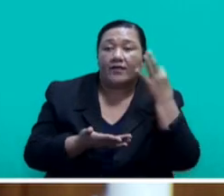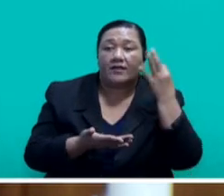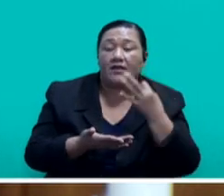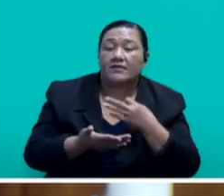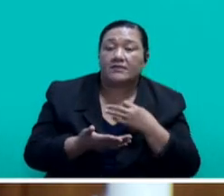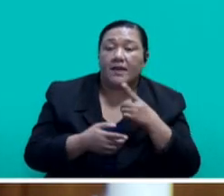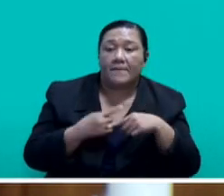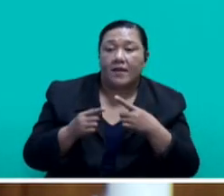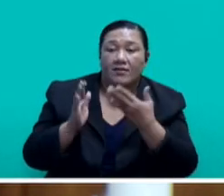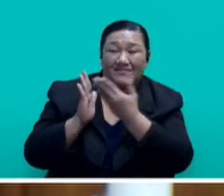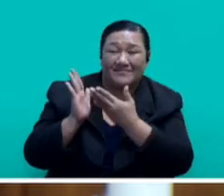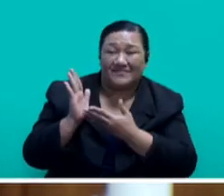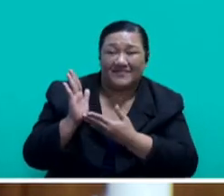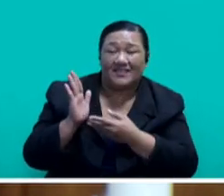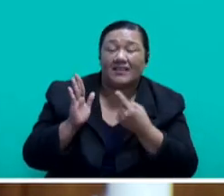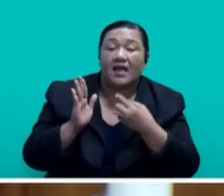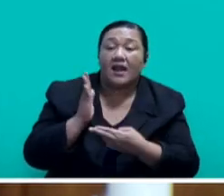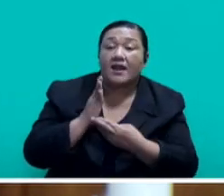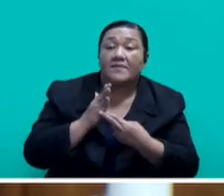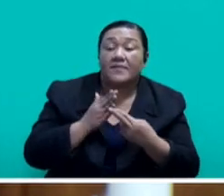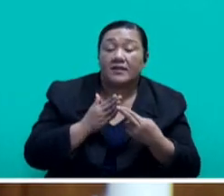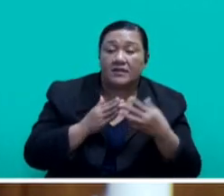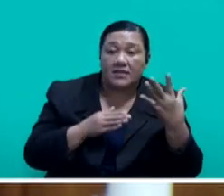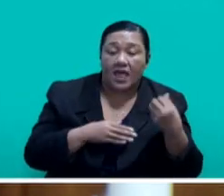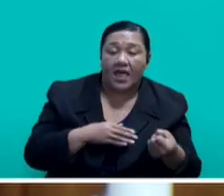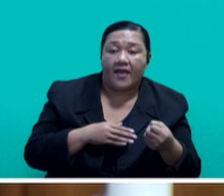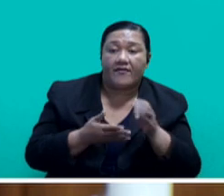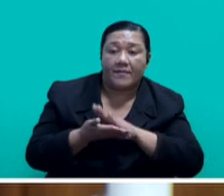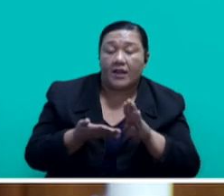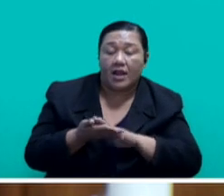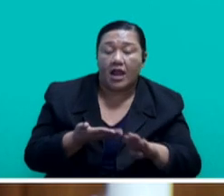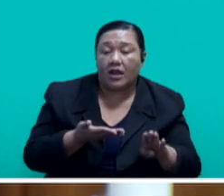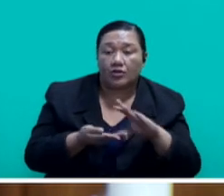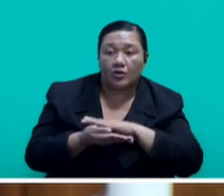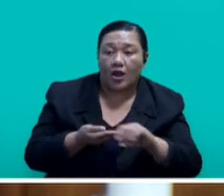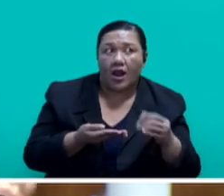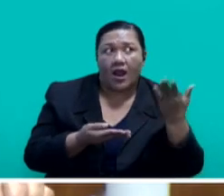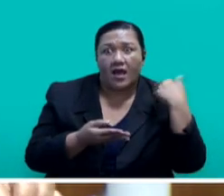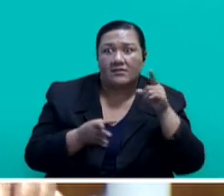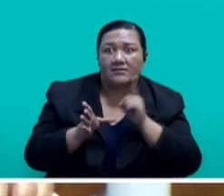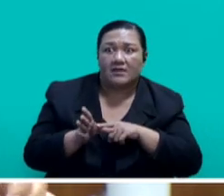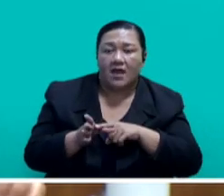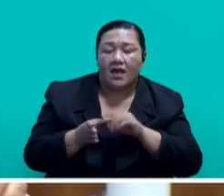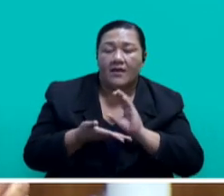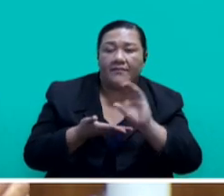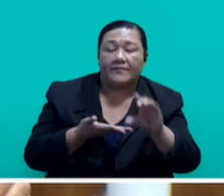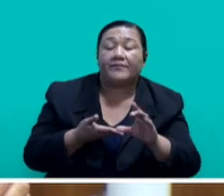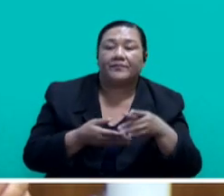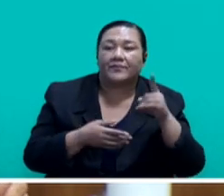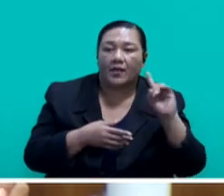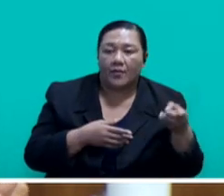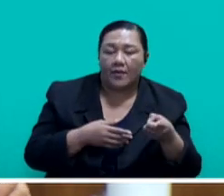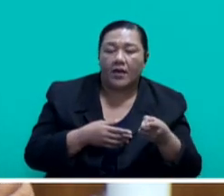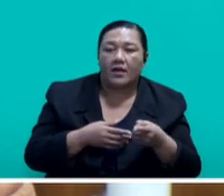address, remittances crossed the $1 billion mark last year and are likely to cross the $1.2 billion mark